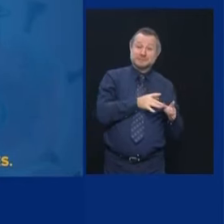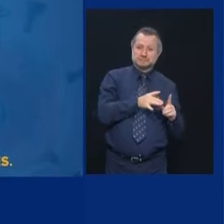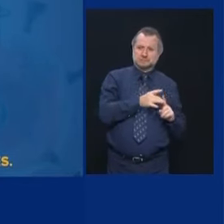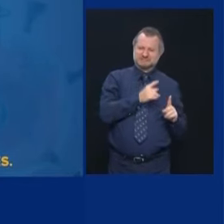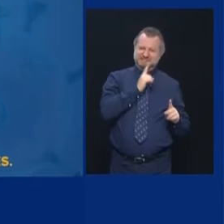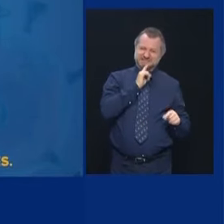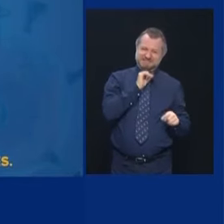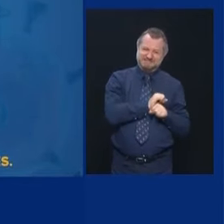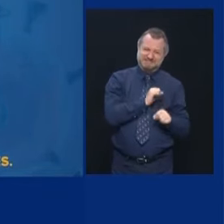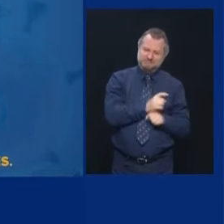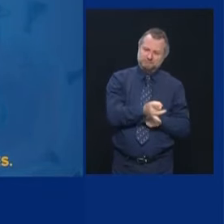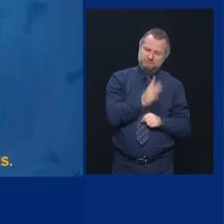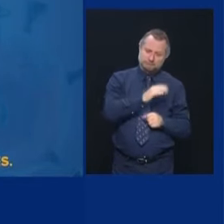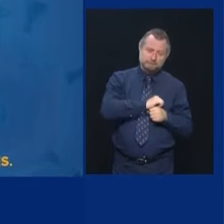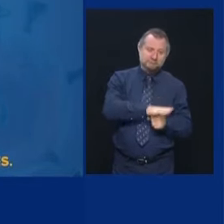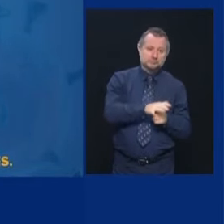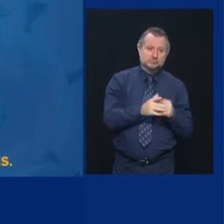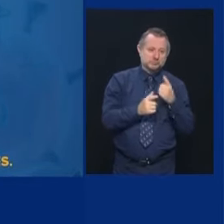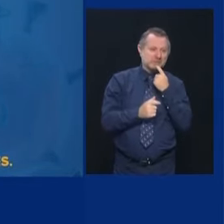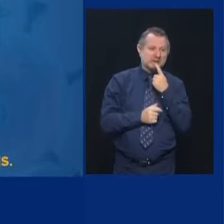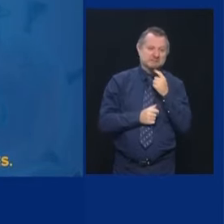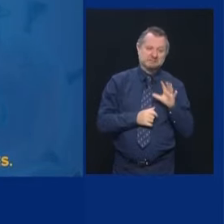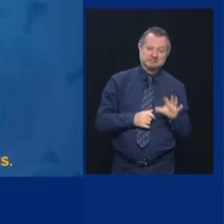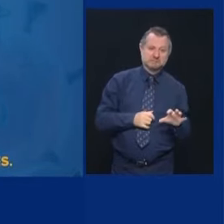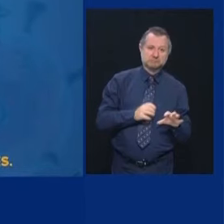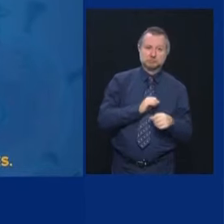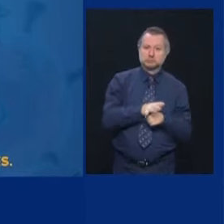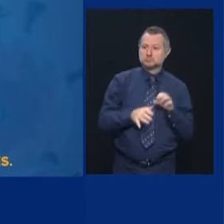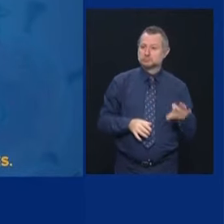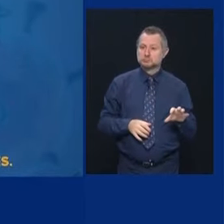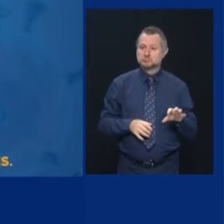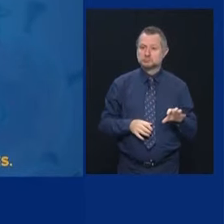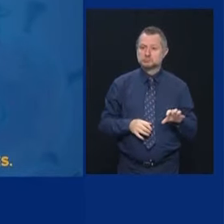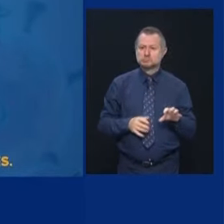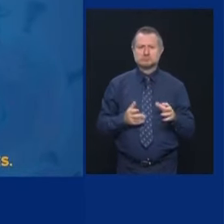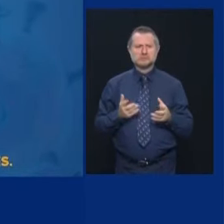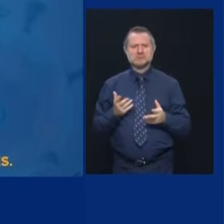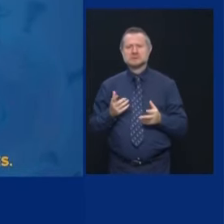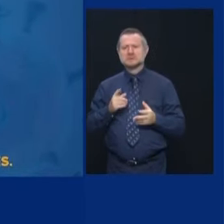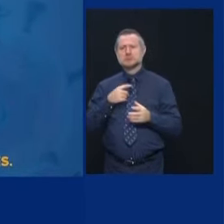infected. So the zip code as a template